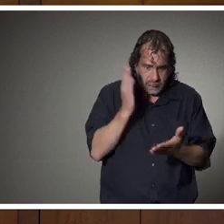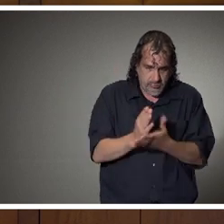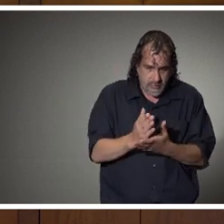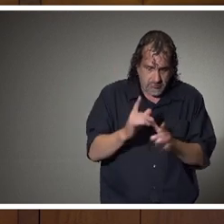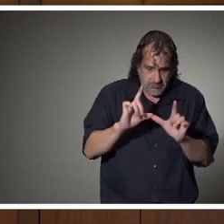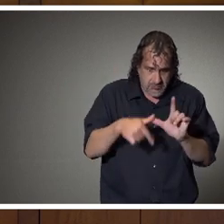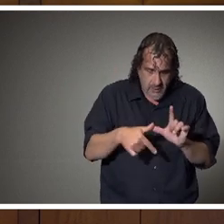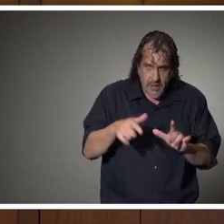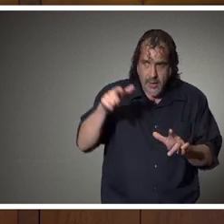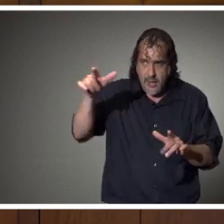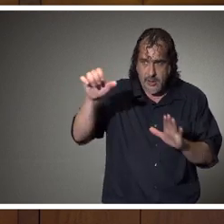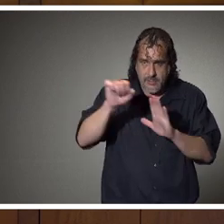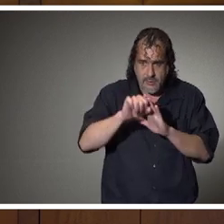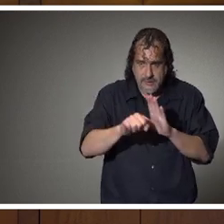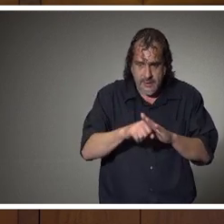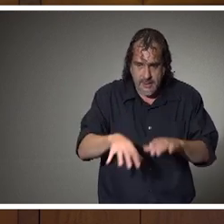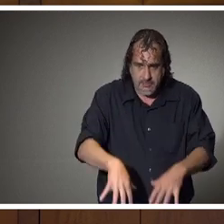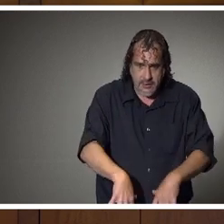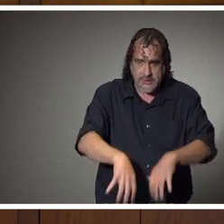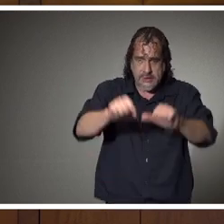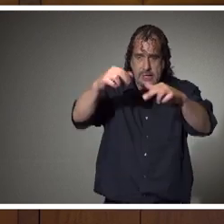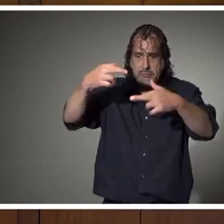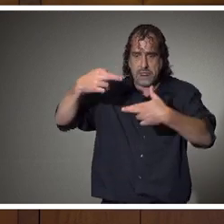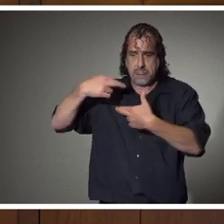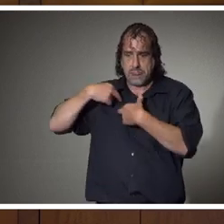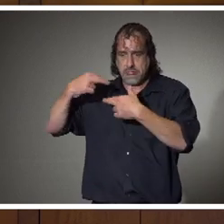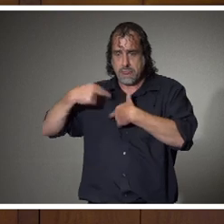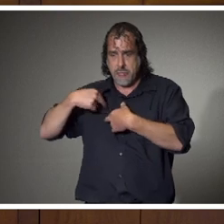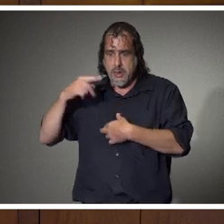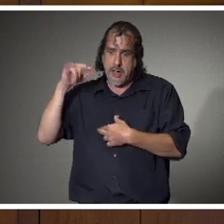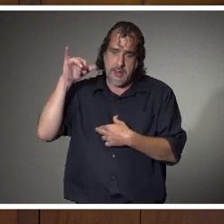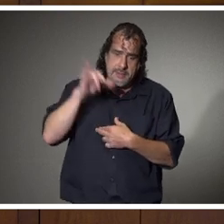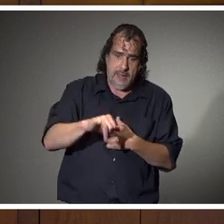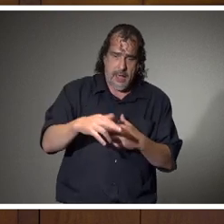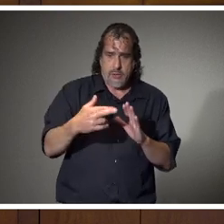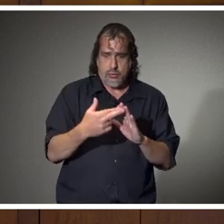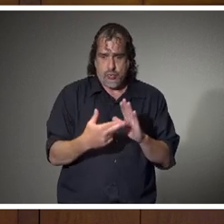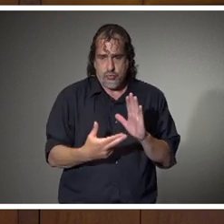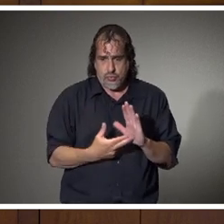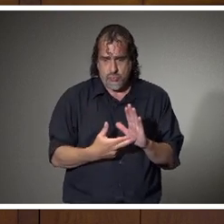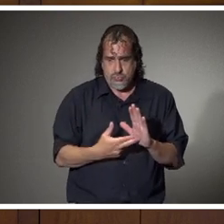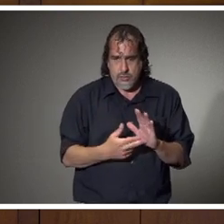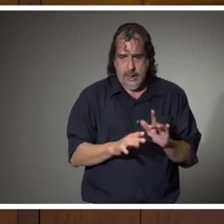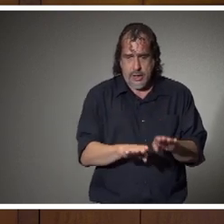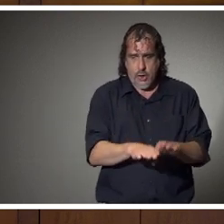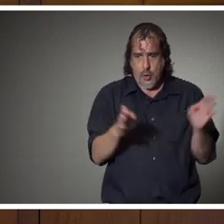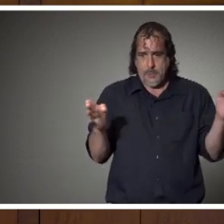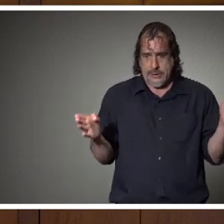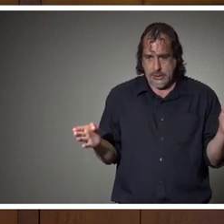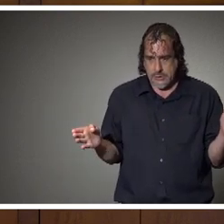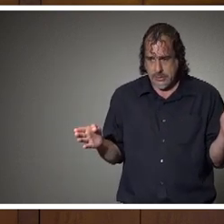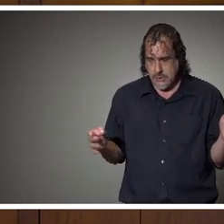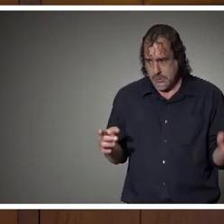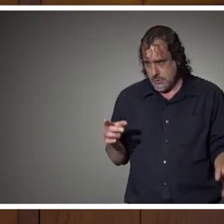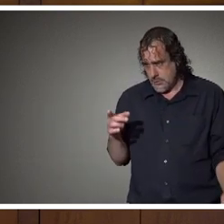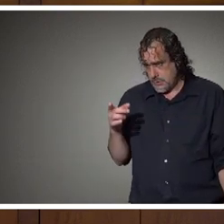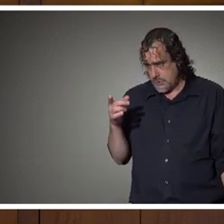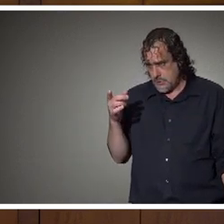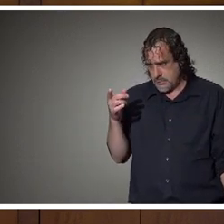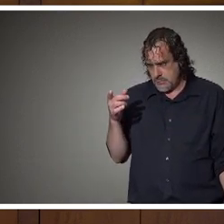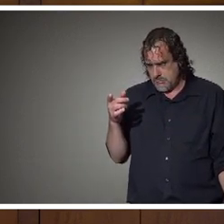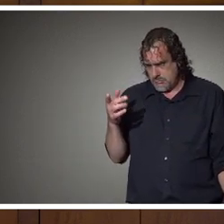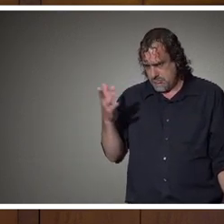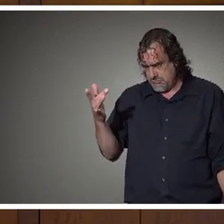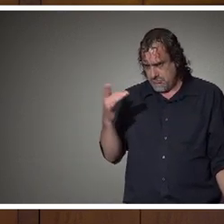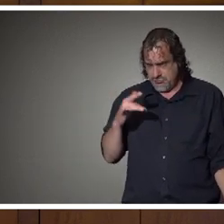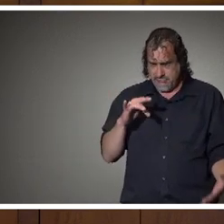take charge in terms of that guideline and reopening. Do you find that a bit unusual since